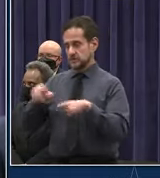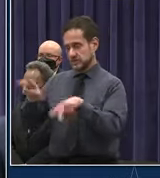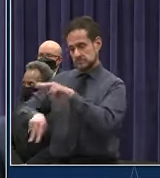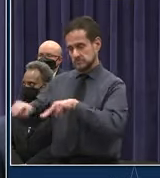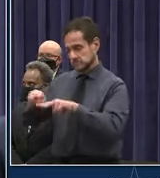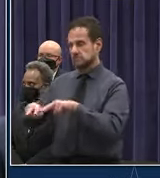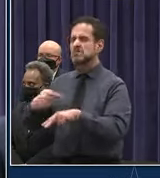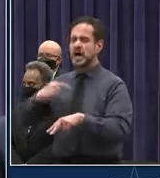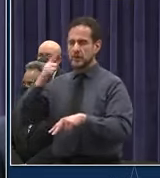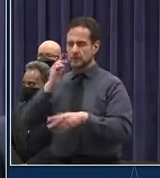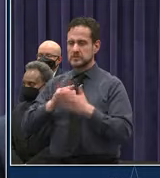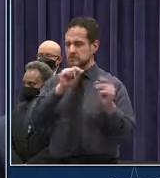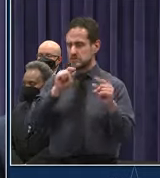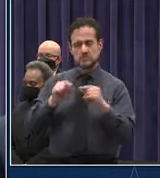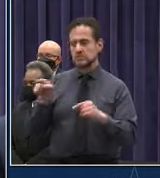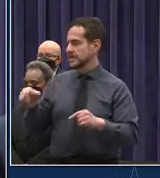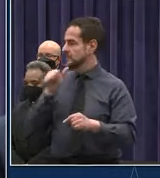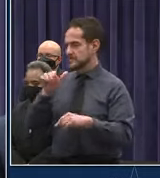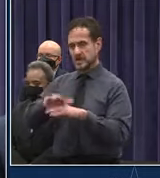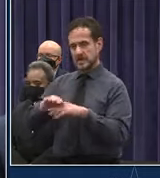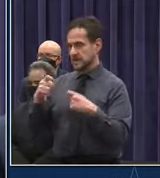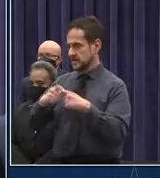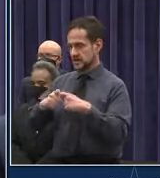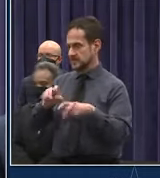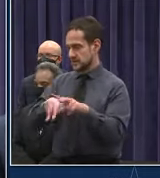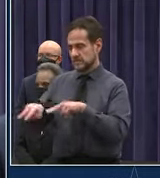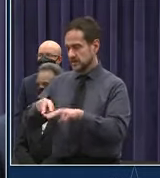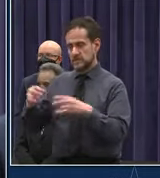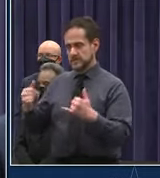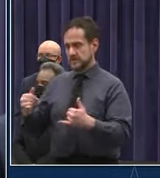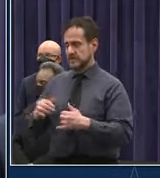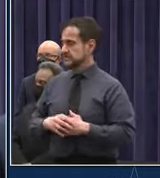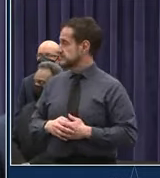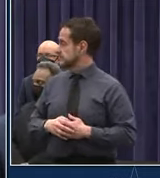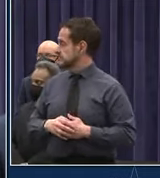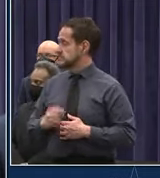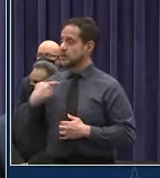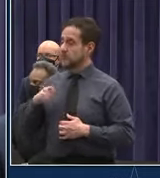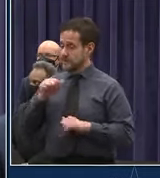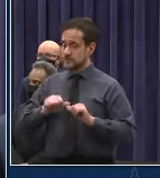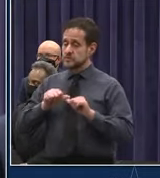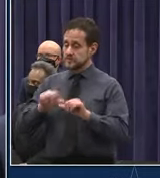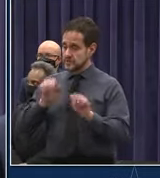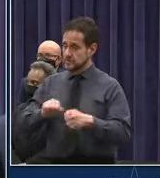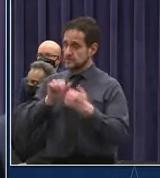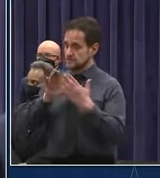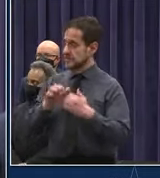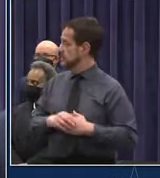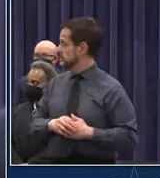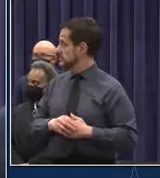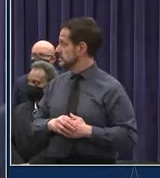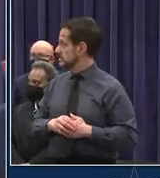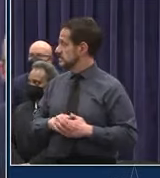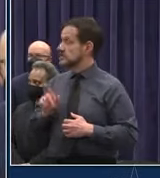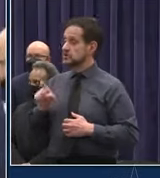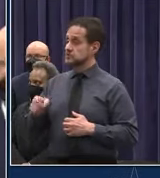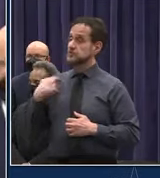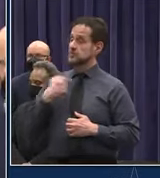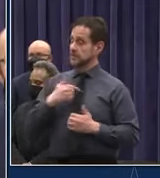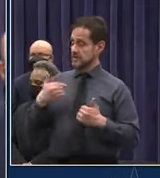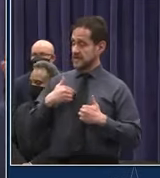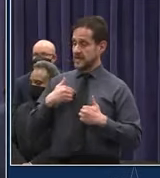suspects reoffending? So, as I said earlier, we will be going through a recitation of the